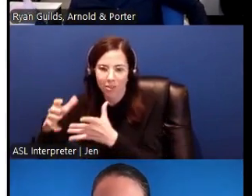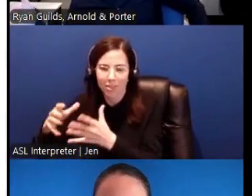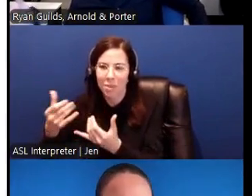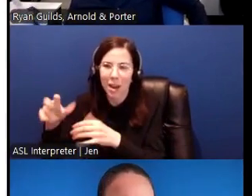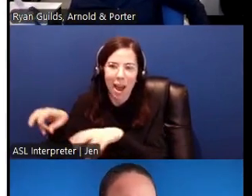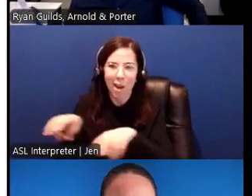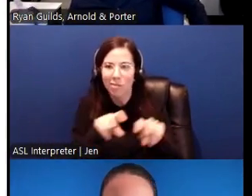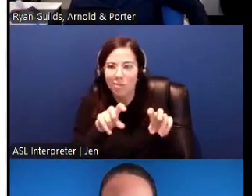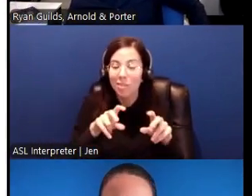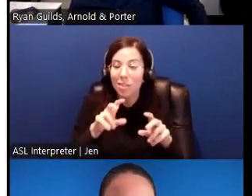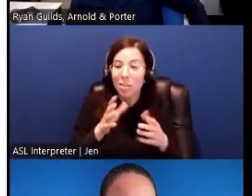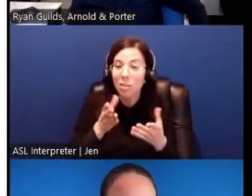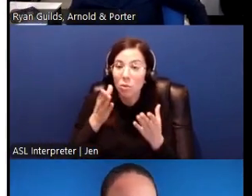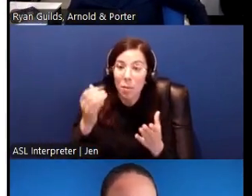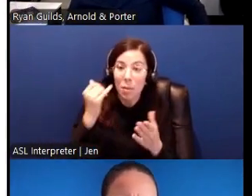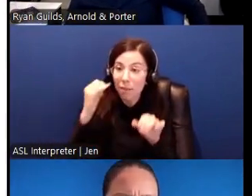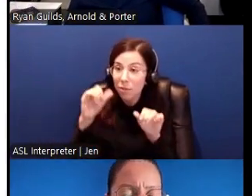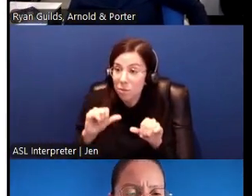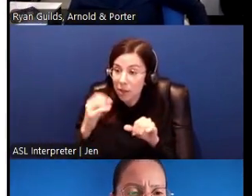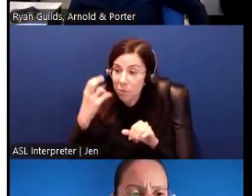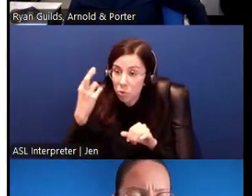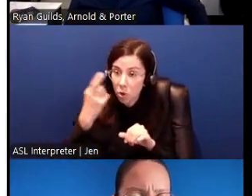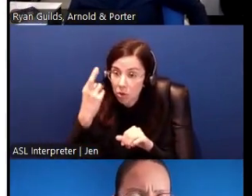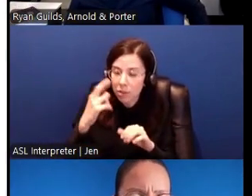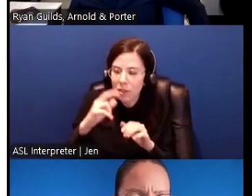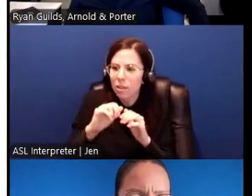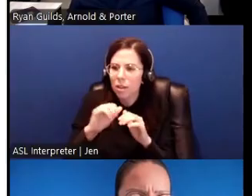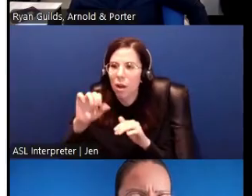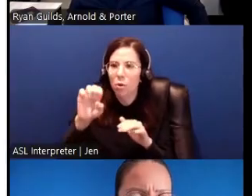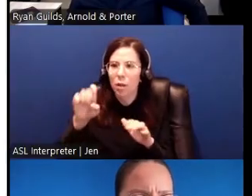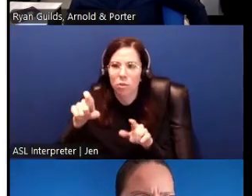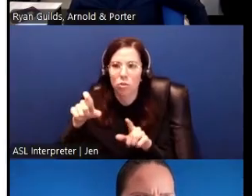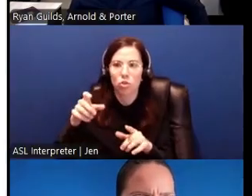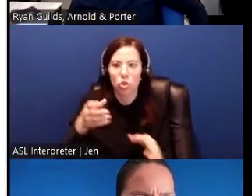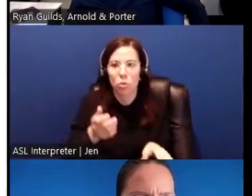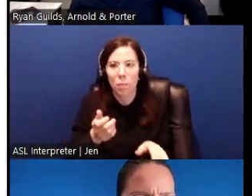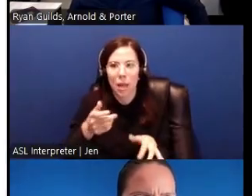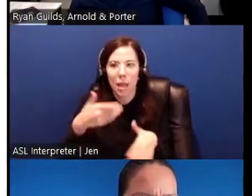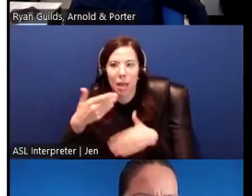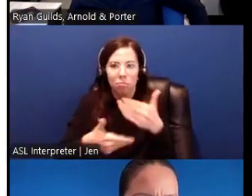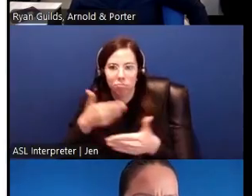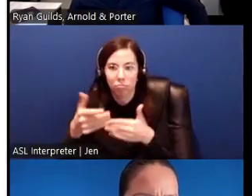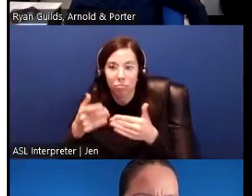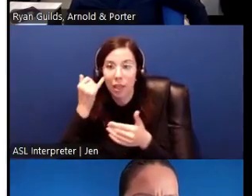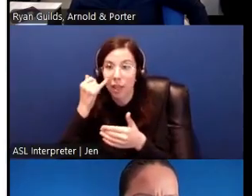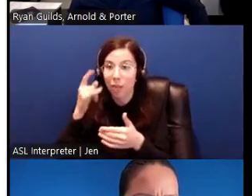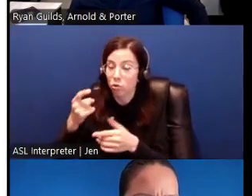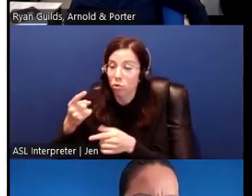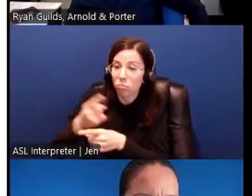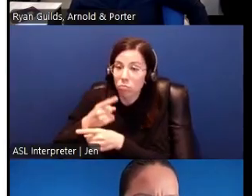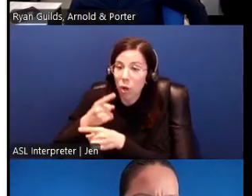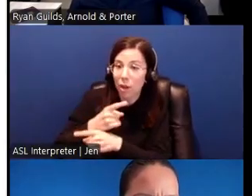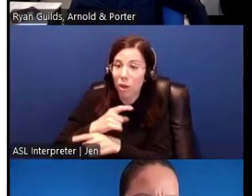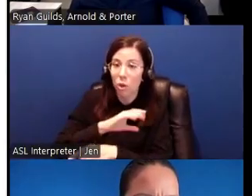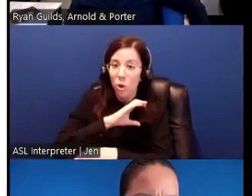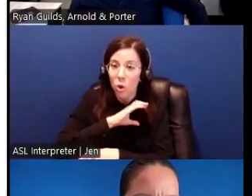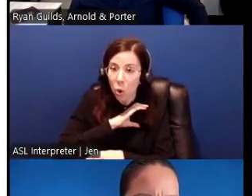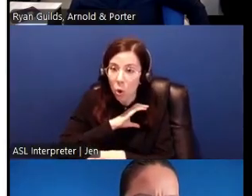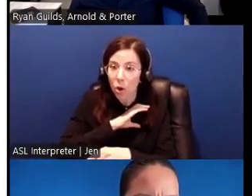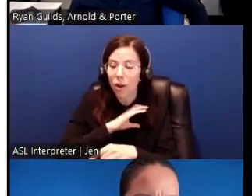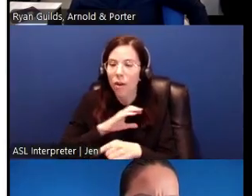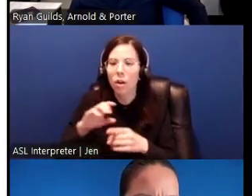whether or not there's probable cause and how the case should be disposed of, meaning whether it should go to a courts-martial or whether it should be